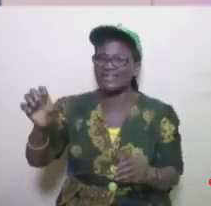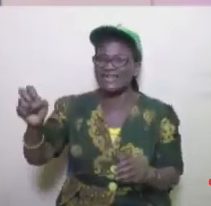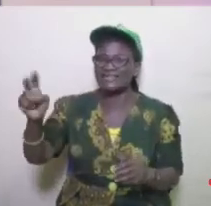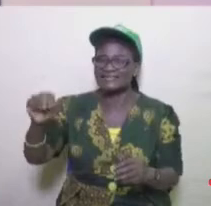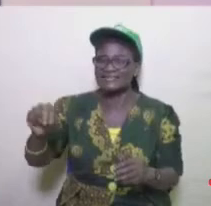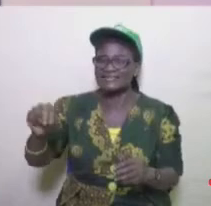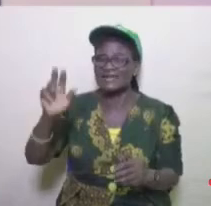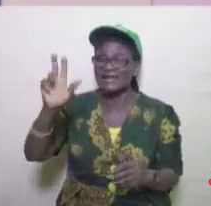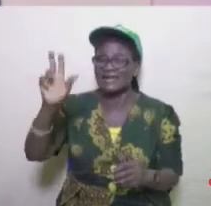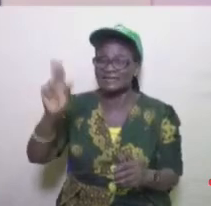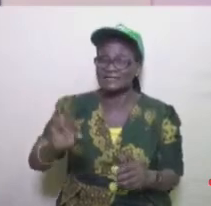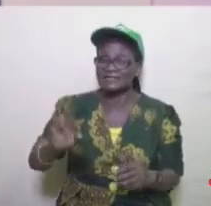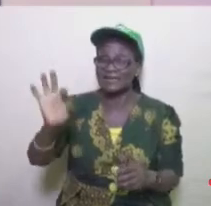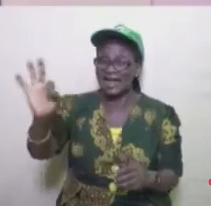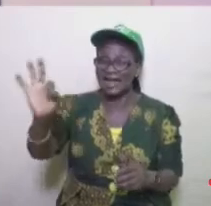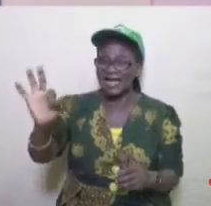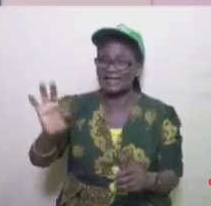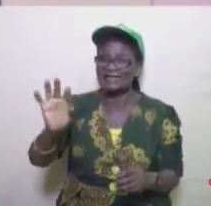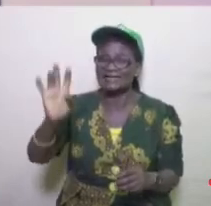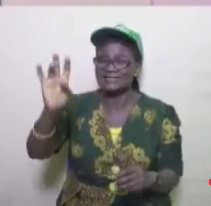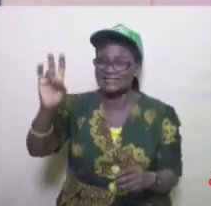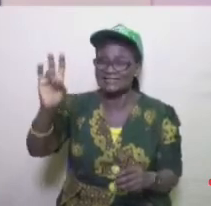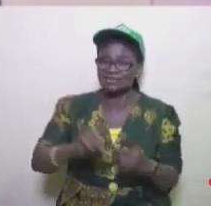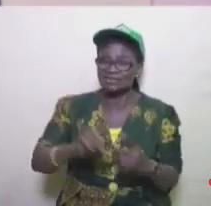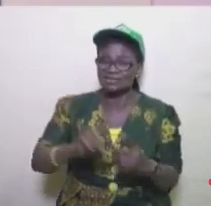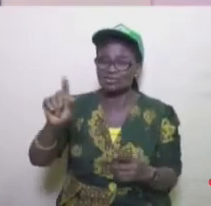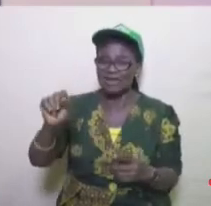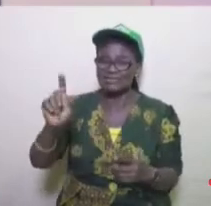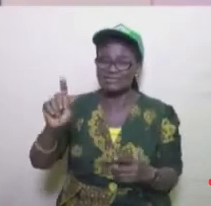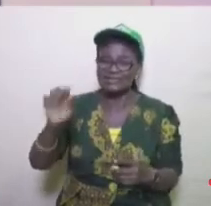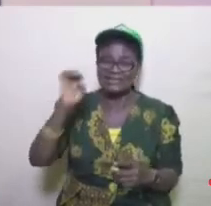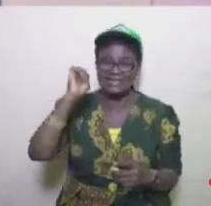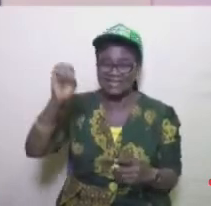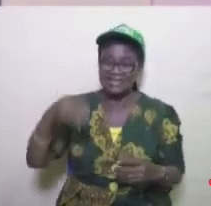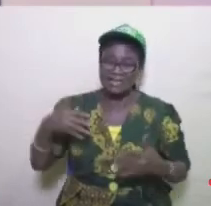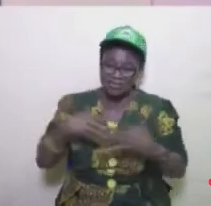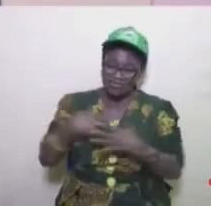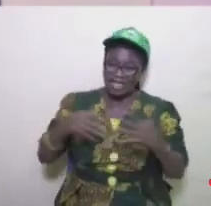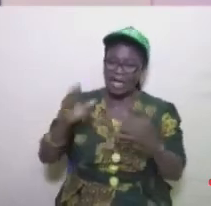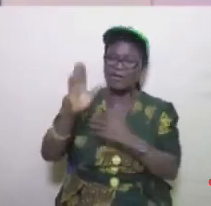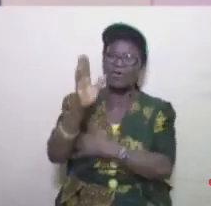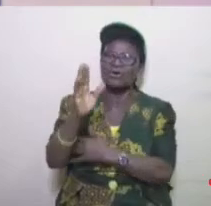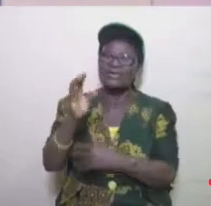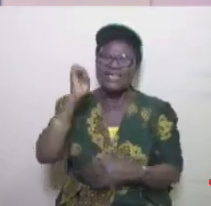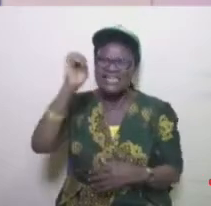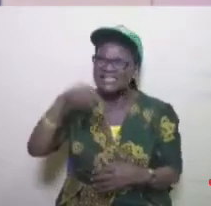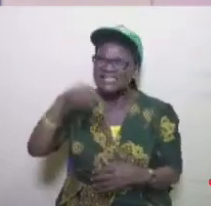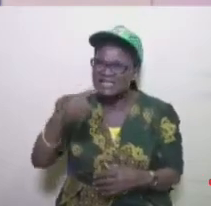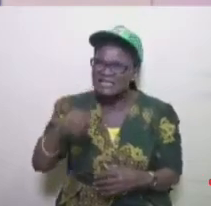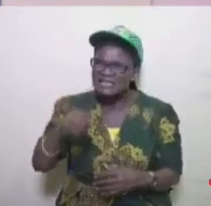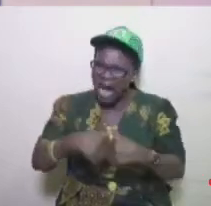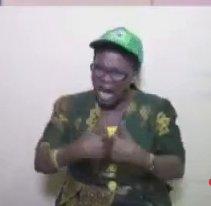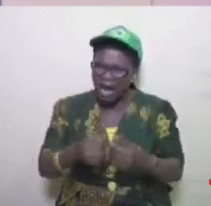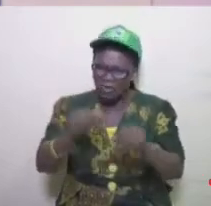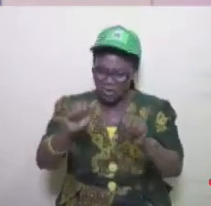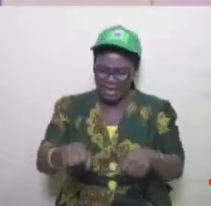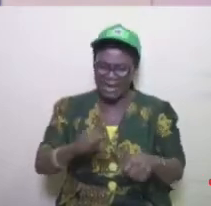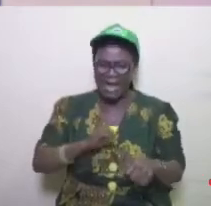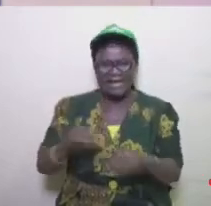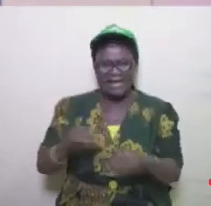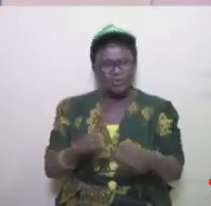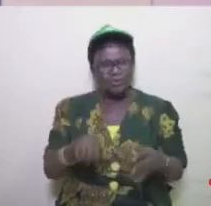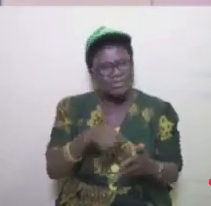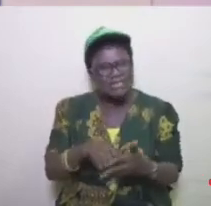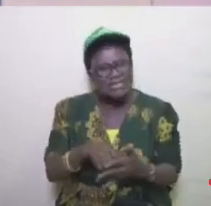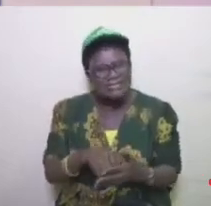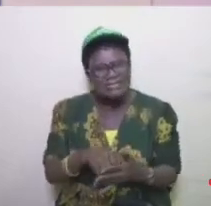39, 7 to 20, he feared God. He said, "How can I do this?